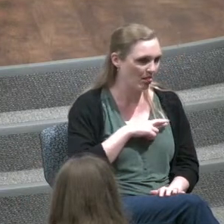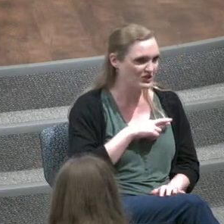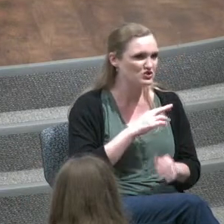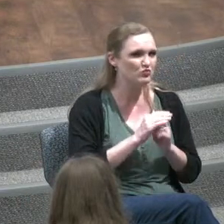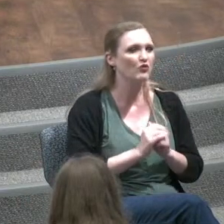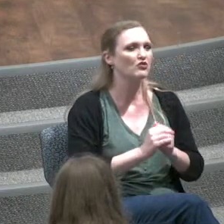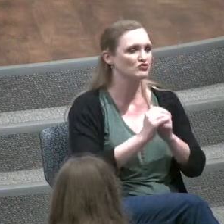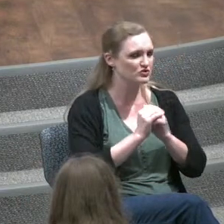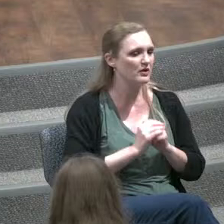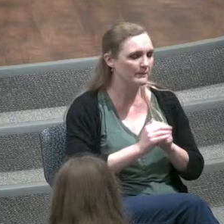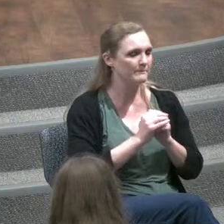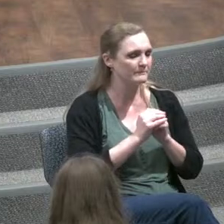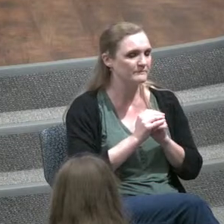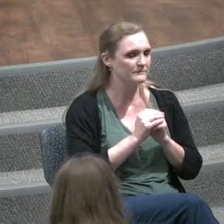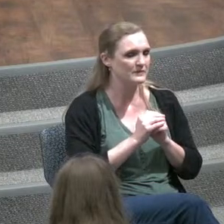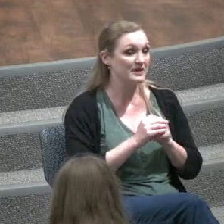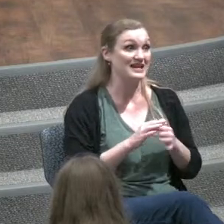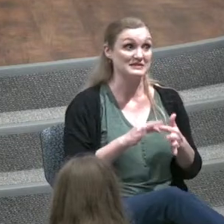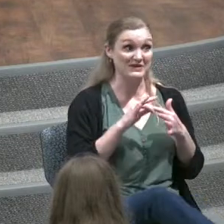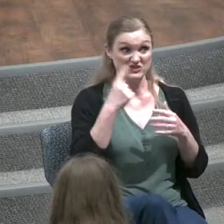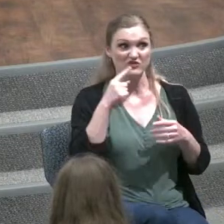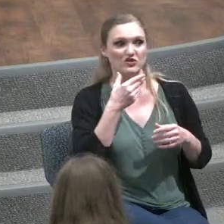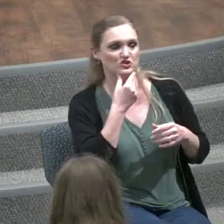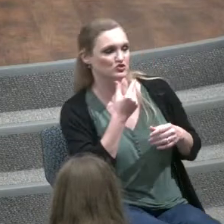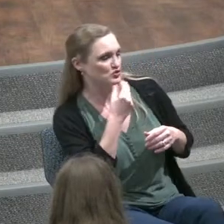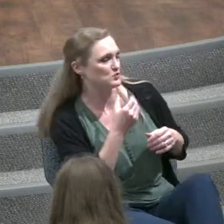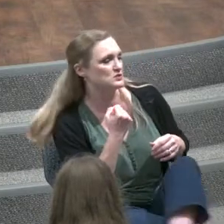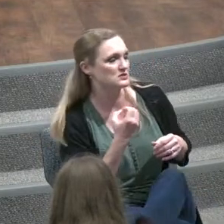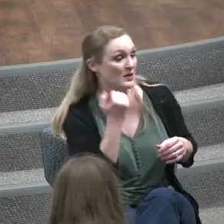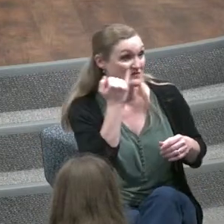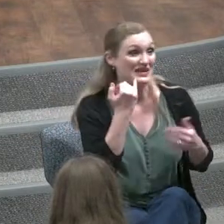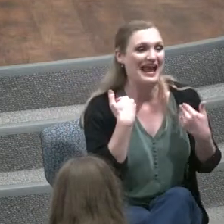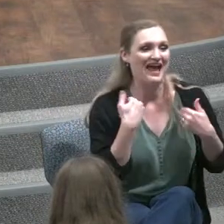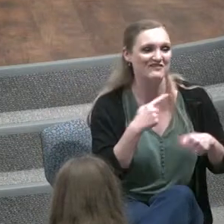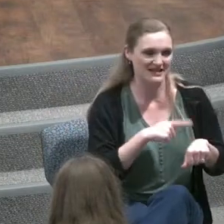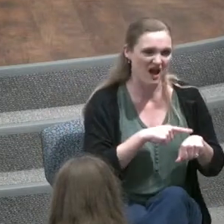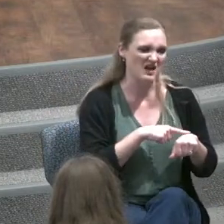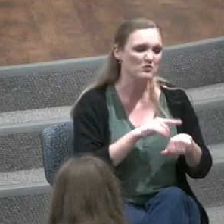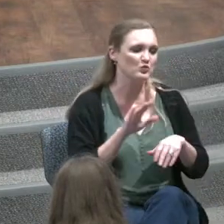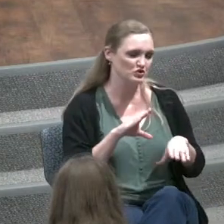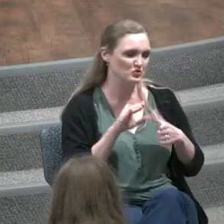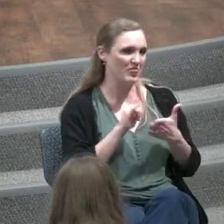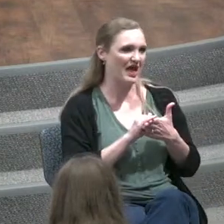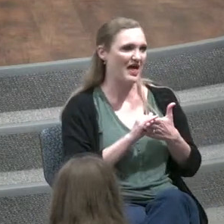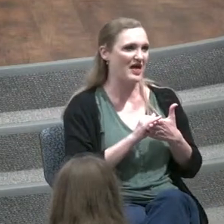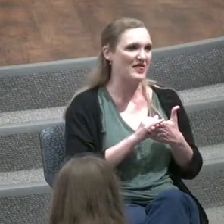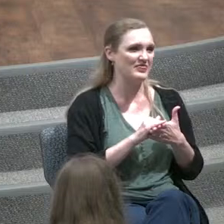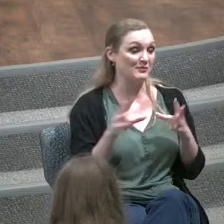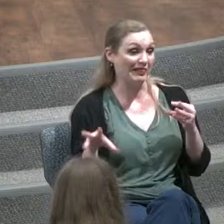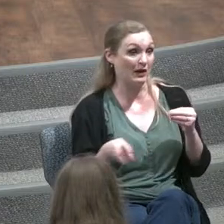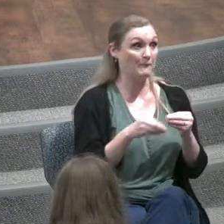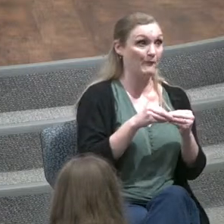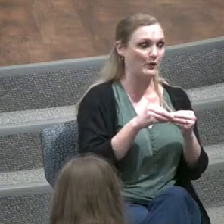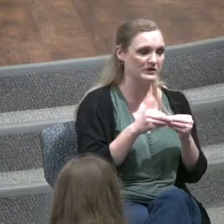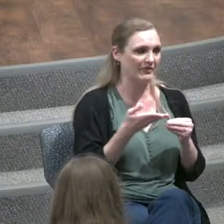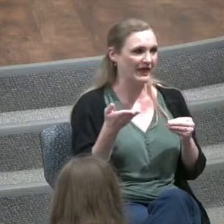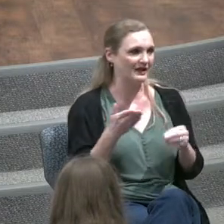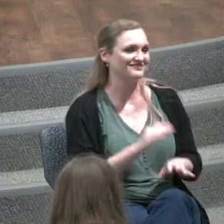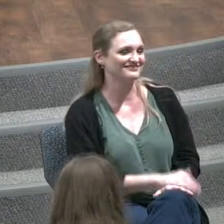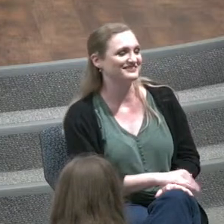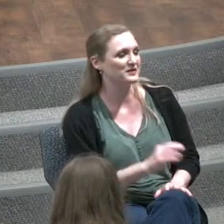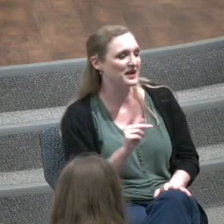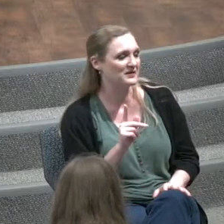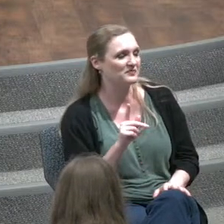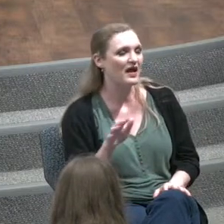religious worship, especially to the Jews. And so if we have time, we'll do that. That'll be kind of like bonus content,